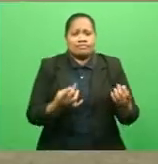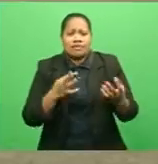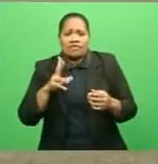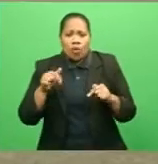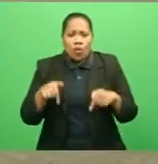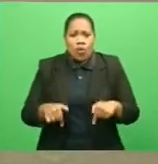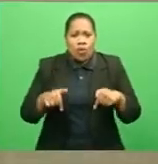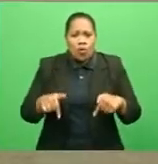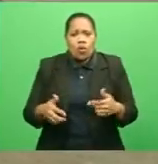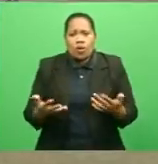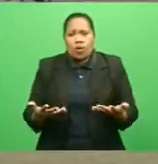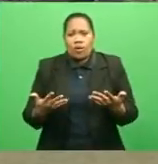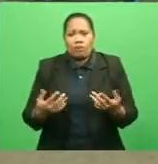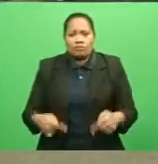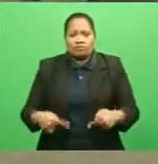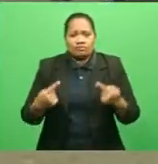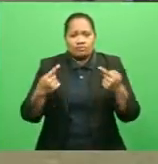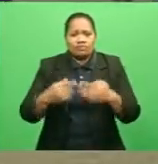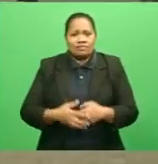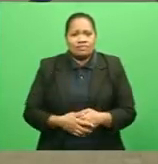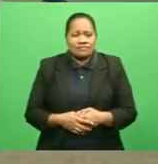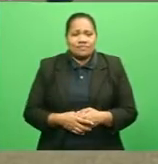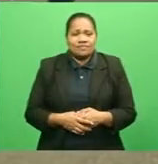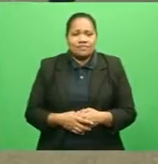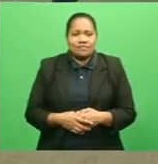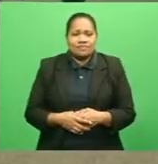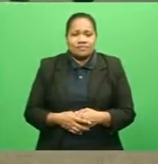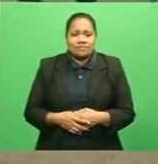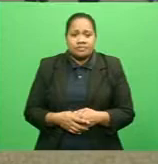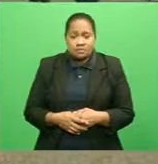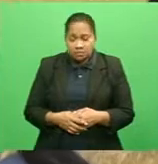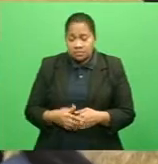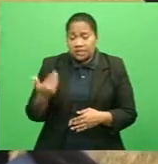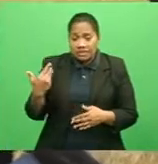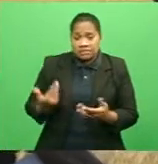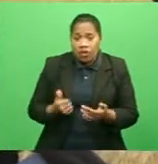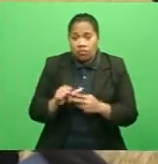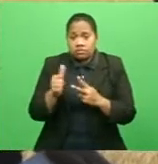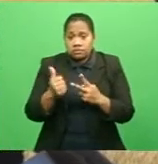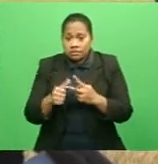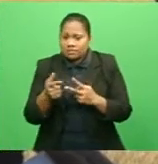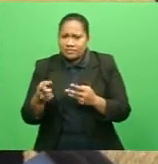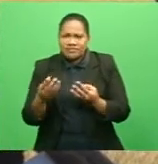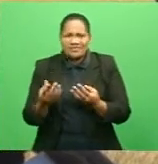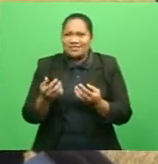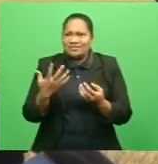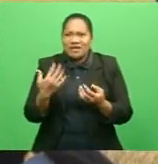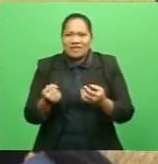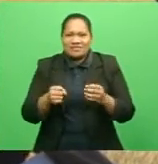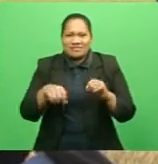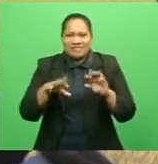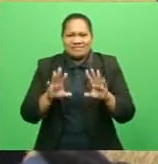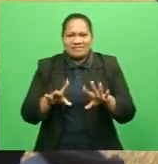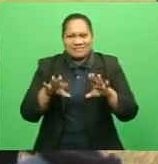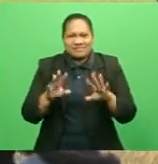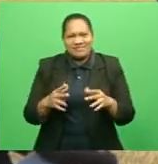tournament. The side is also anticipating a wet tournament, but they will need to adapt to